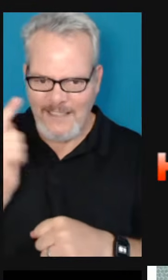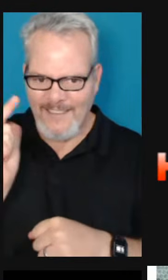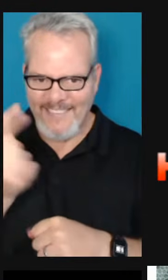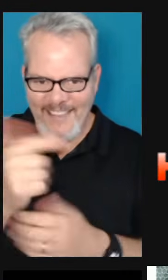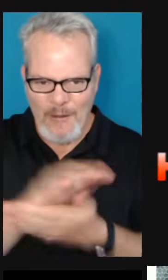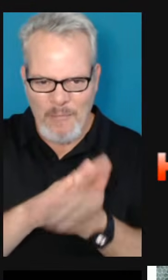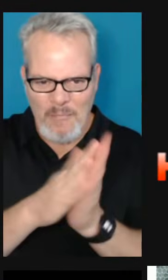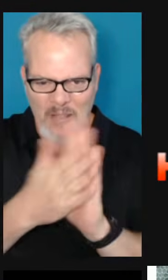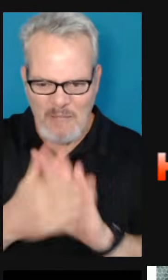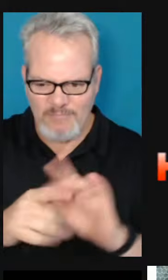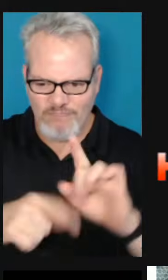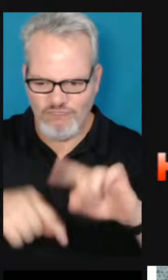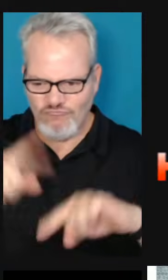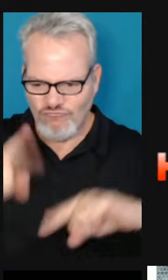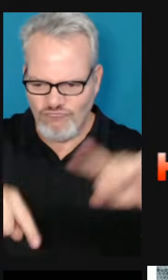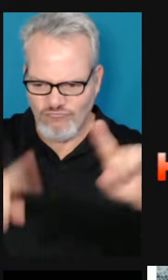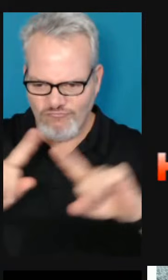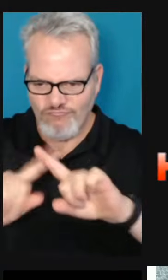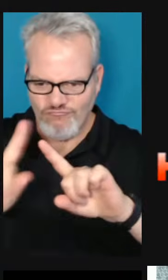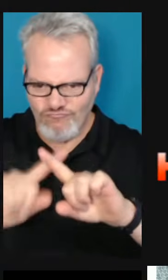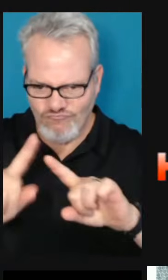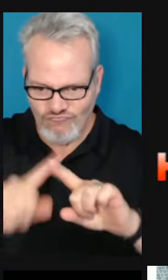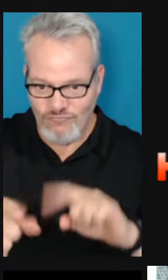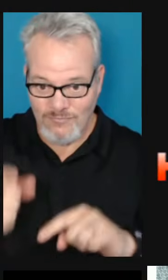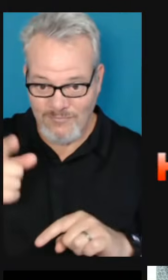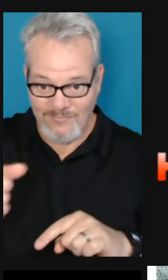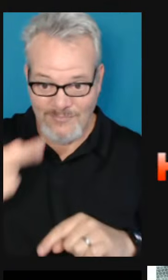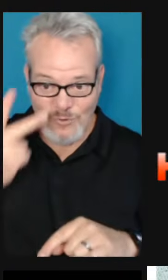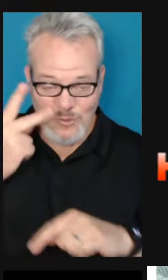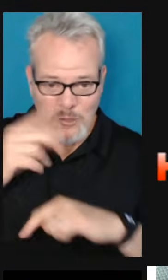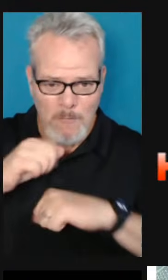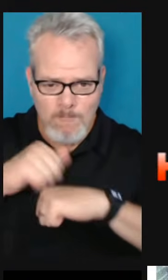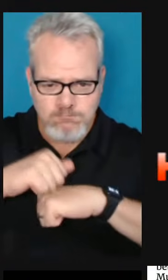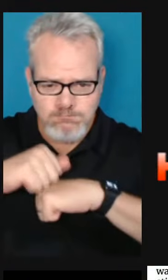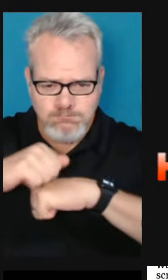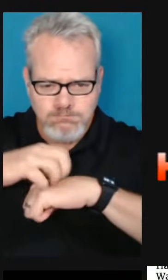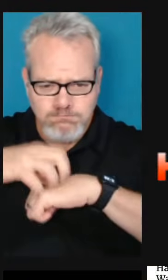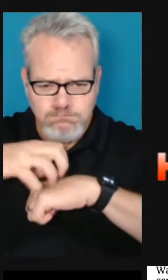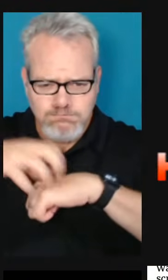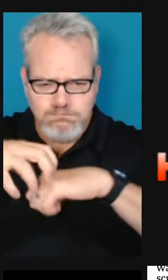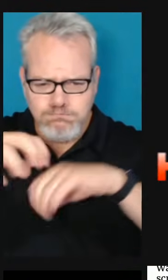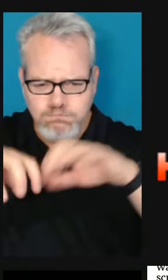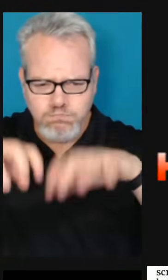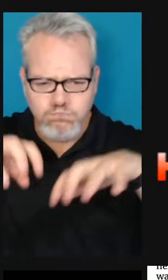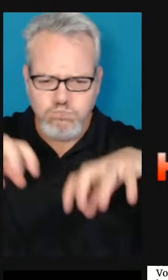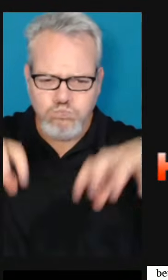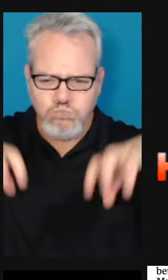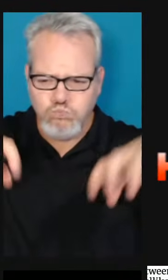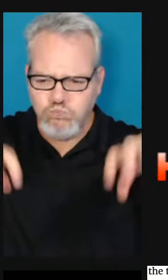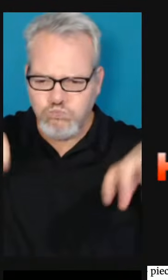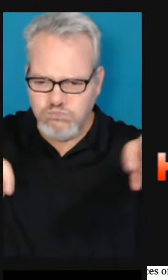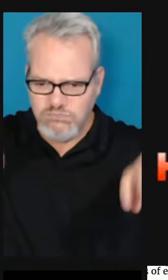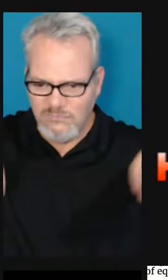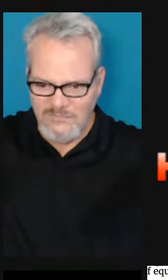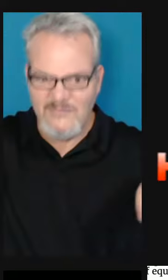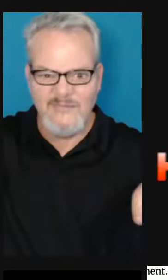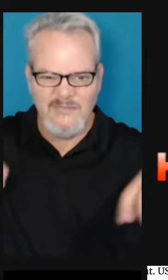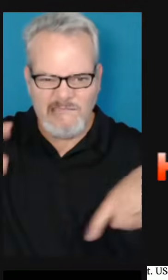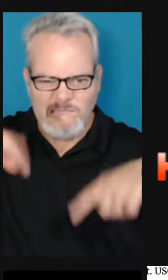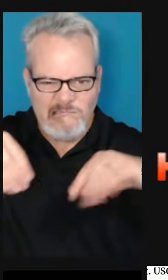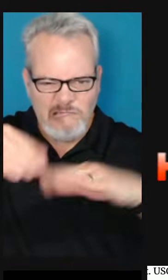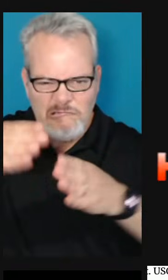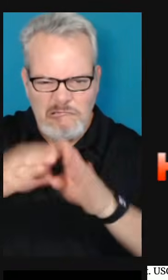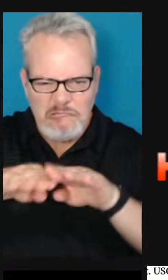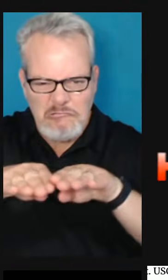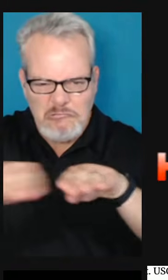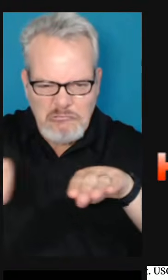down. And there you can see it's collecting in all these bits, all these nooks and crannies of the car. Here they